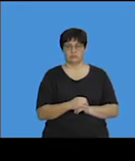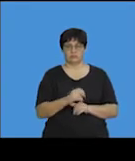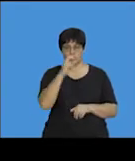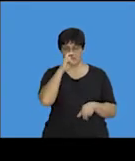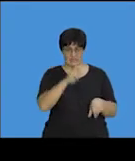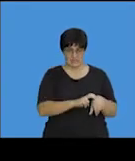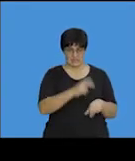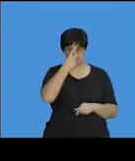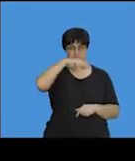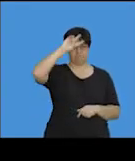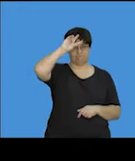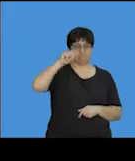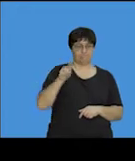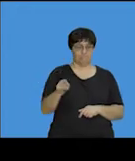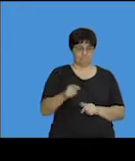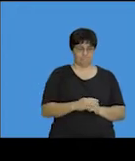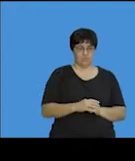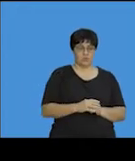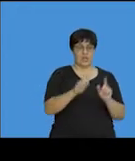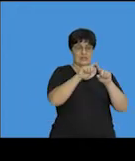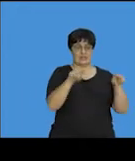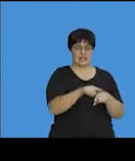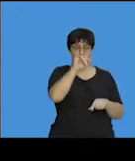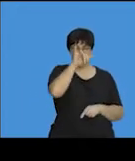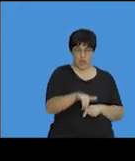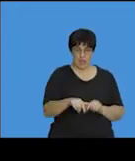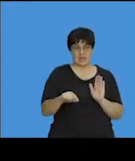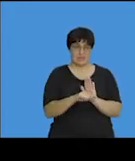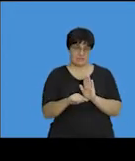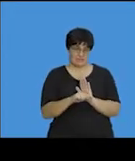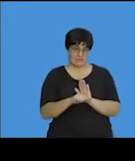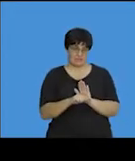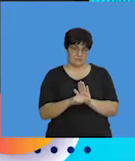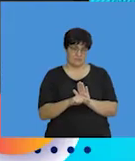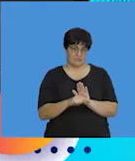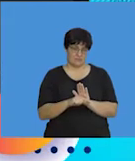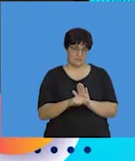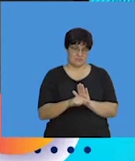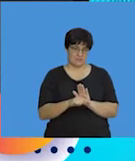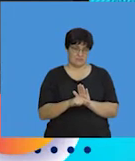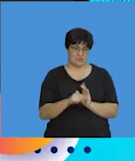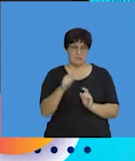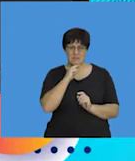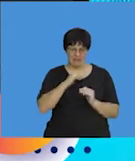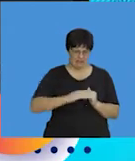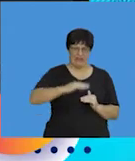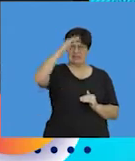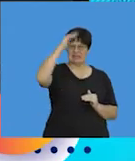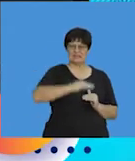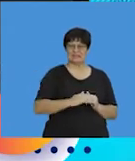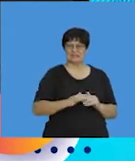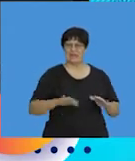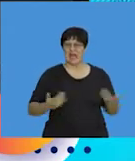We need to interpret this now because delta y is negative. And now you're going, but they asked for a